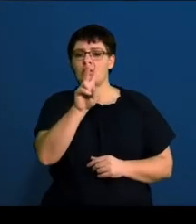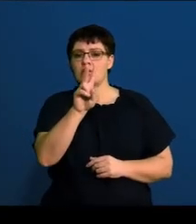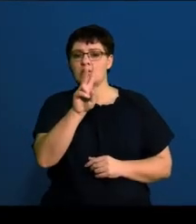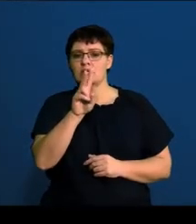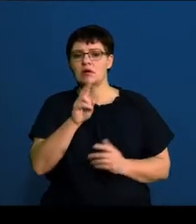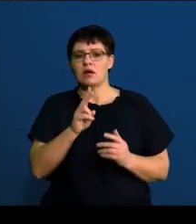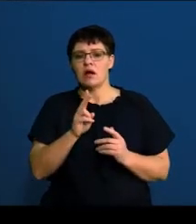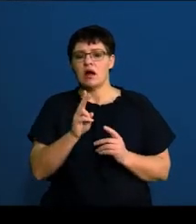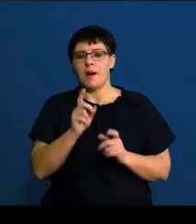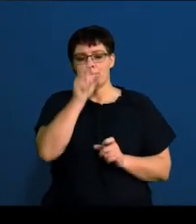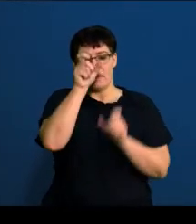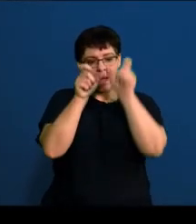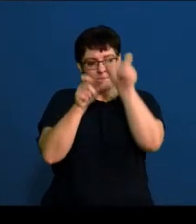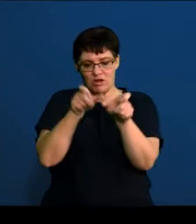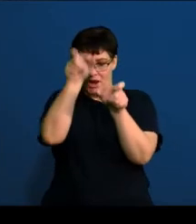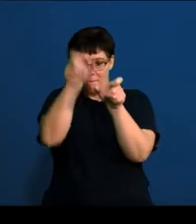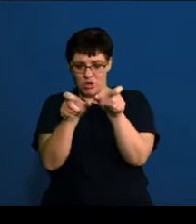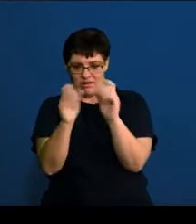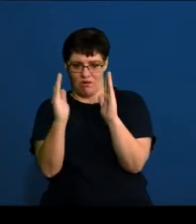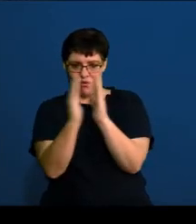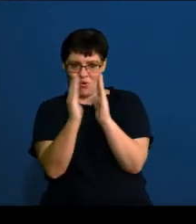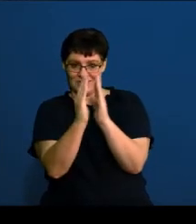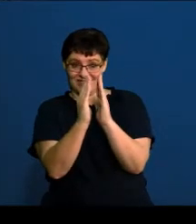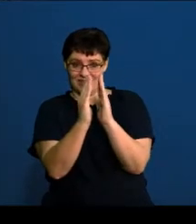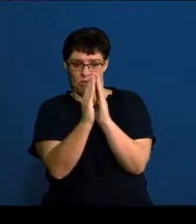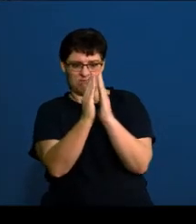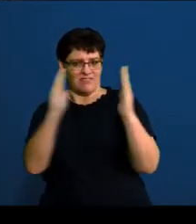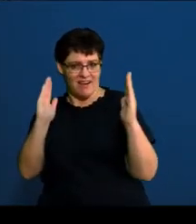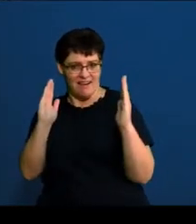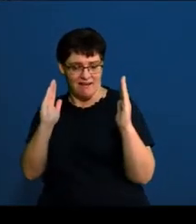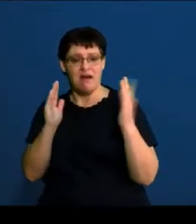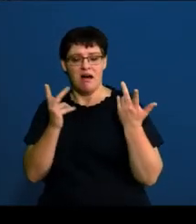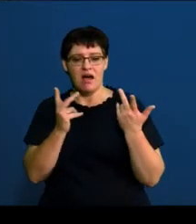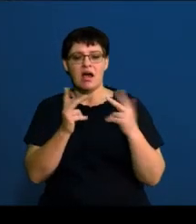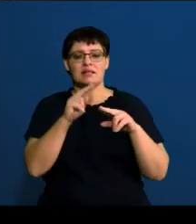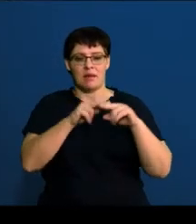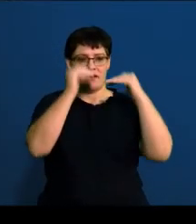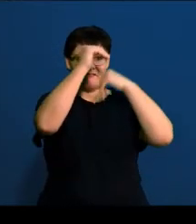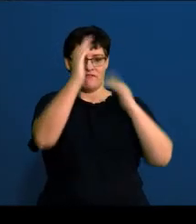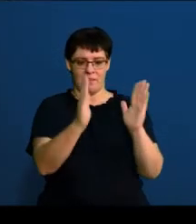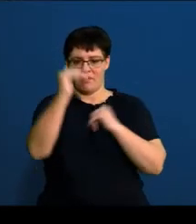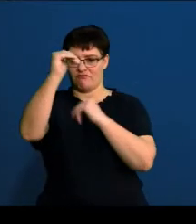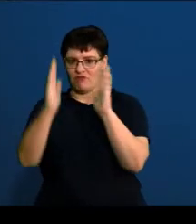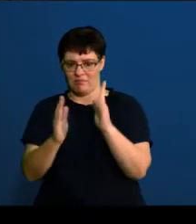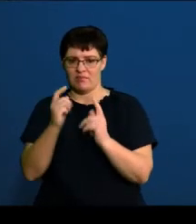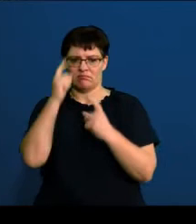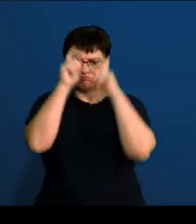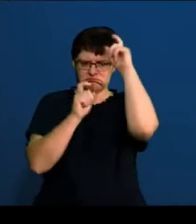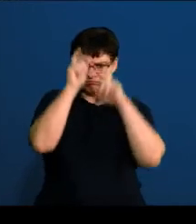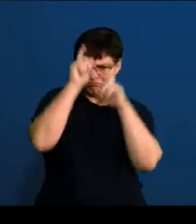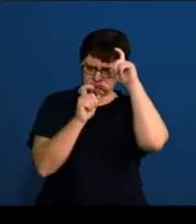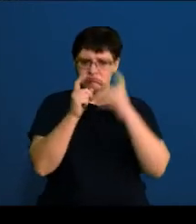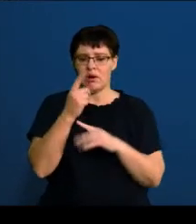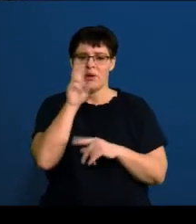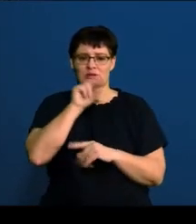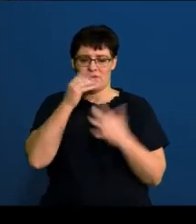spaces between characters, that also determines, you know, and changes from frame to frame. The facial expressions, which is what we just